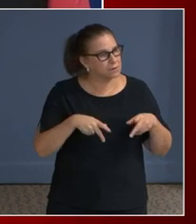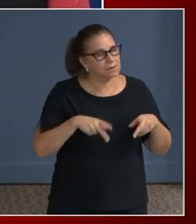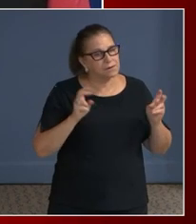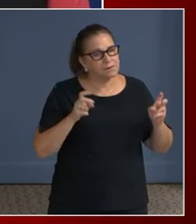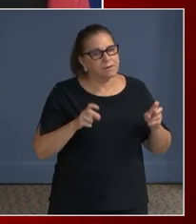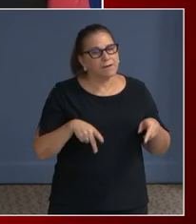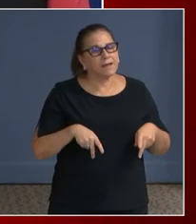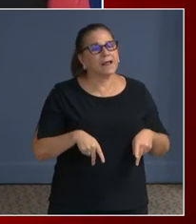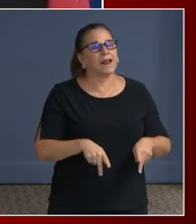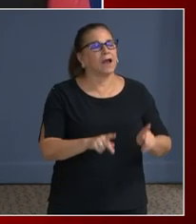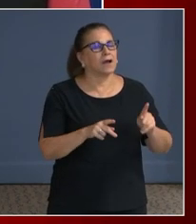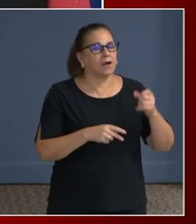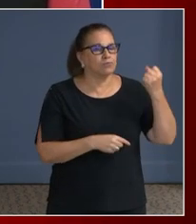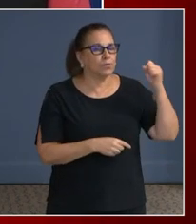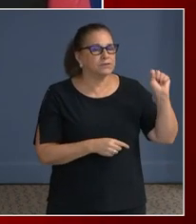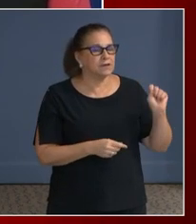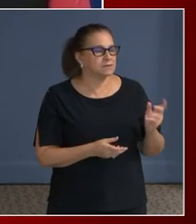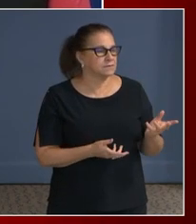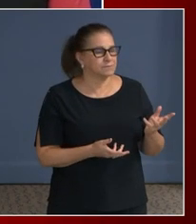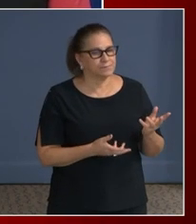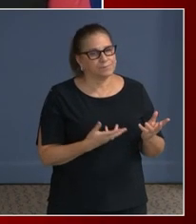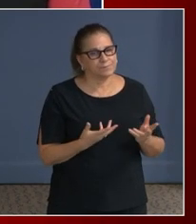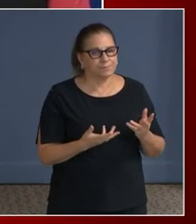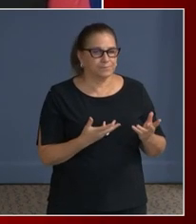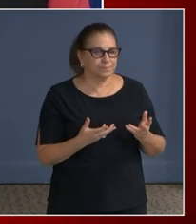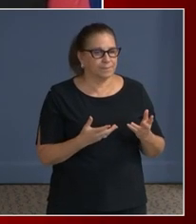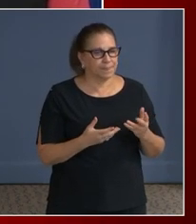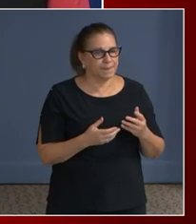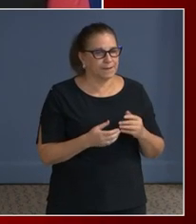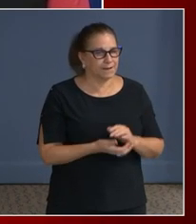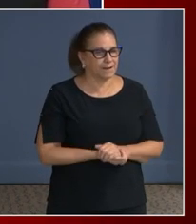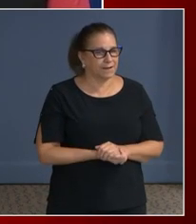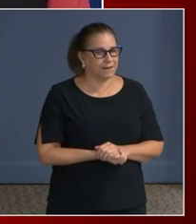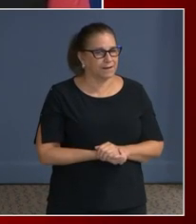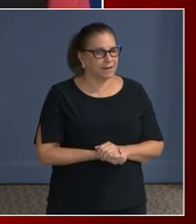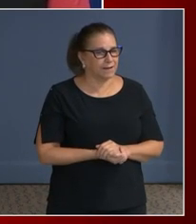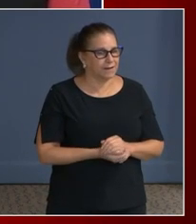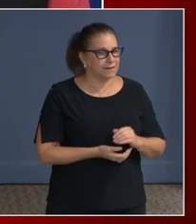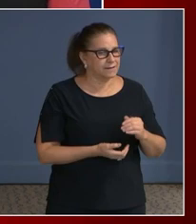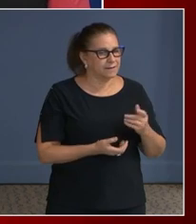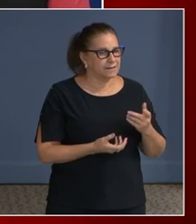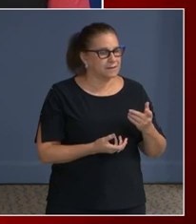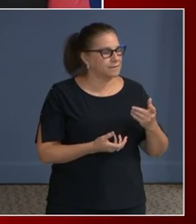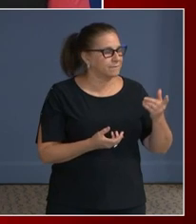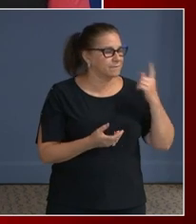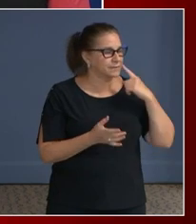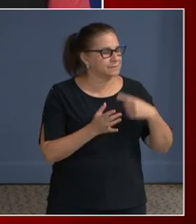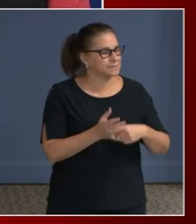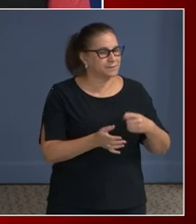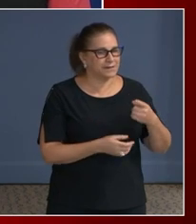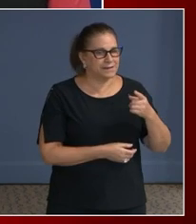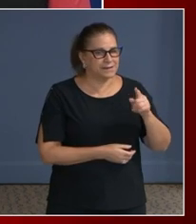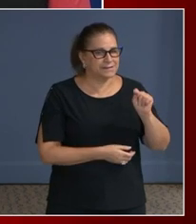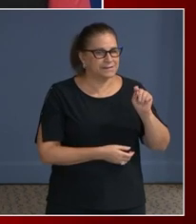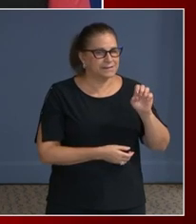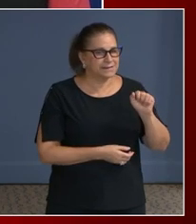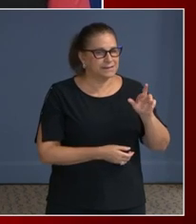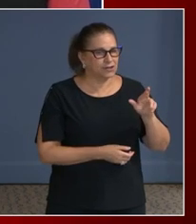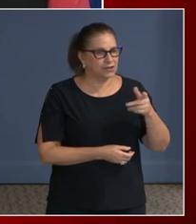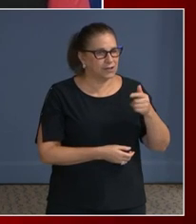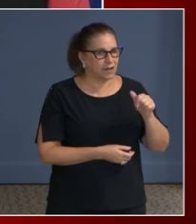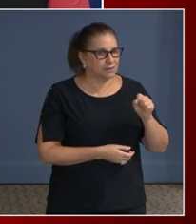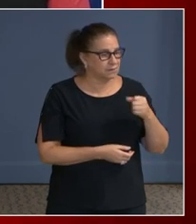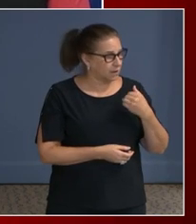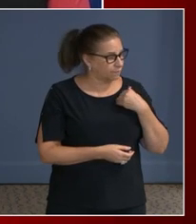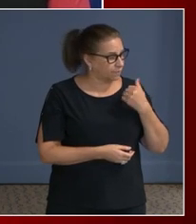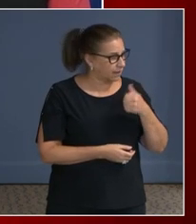protesters, to be subject to activity like tear gassing and whatnot. Can you respond to that lawsuit and any